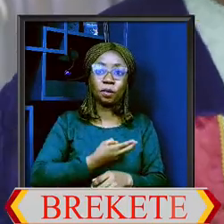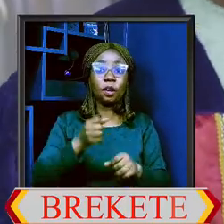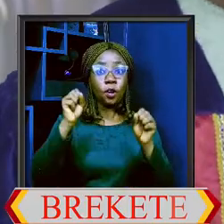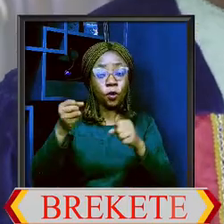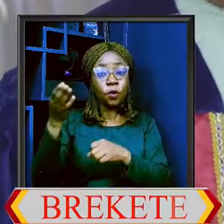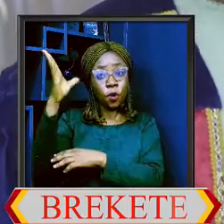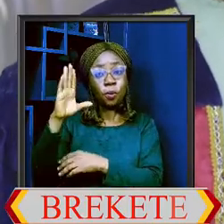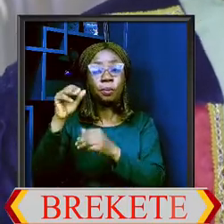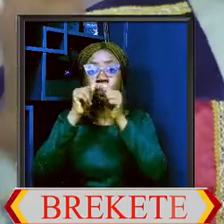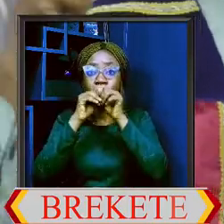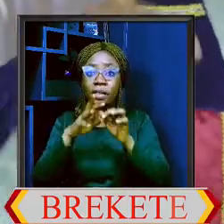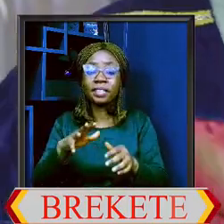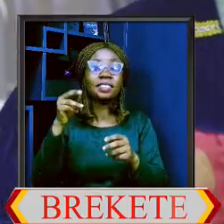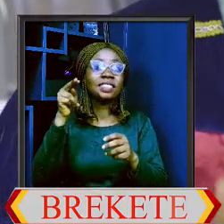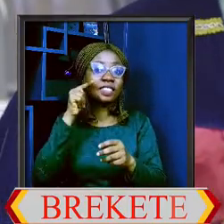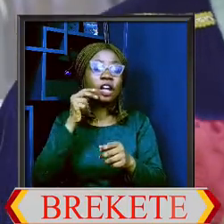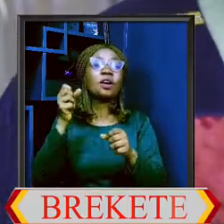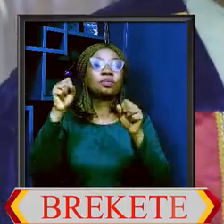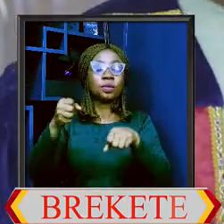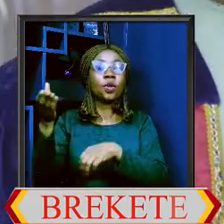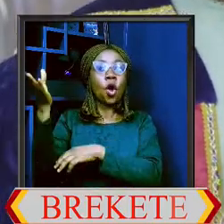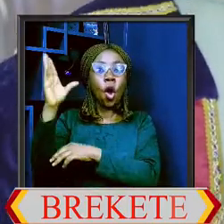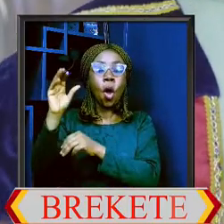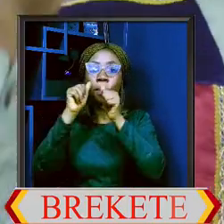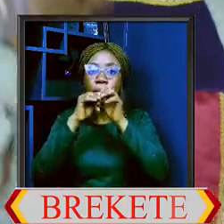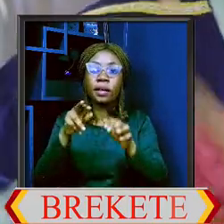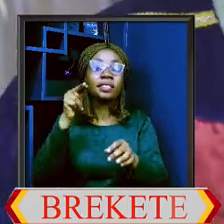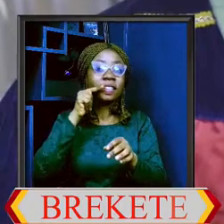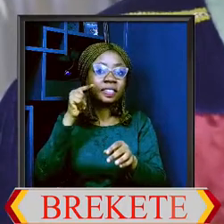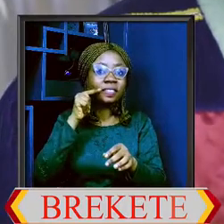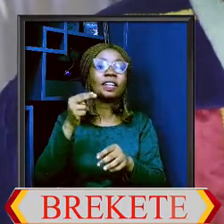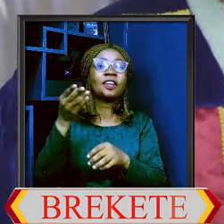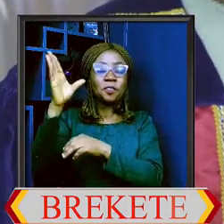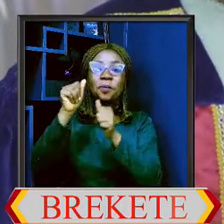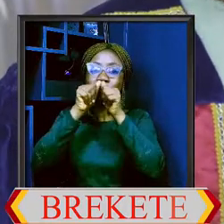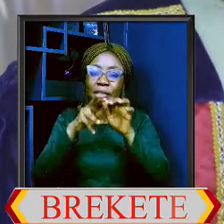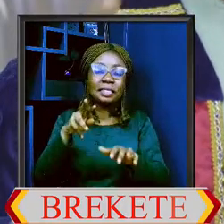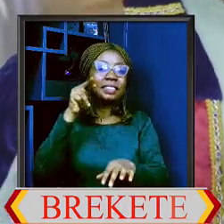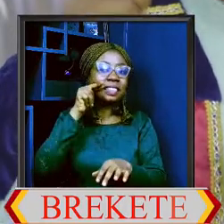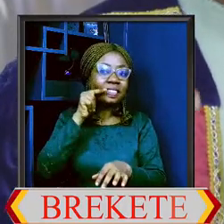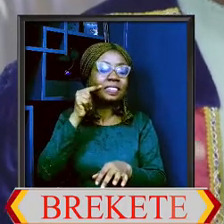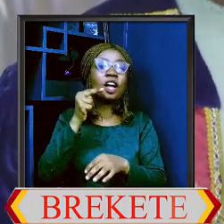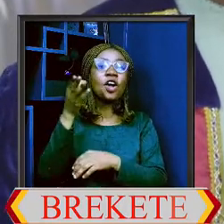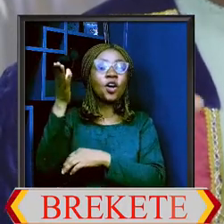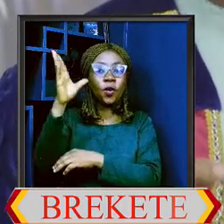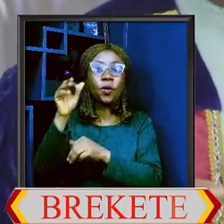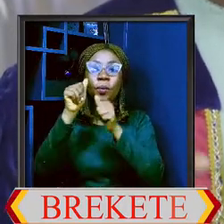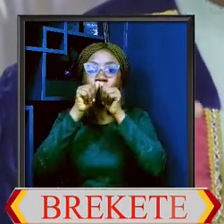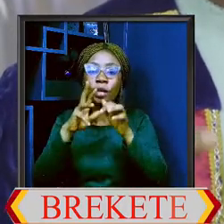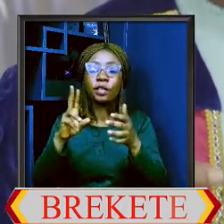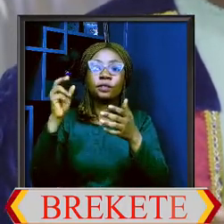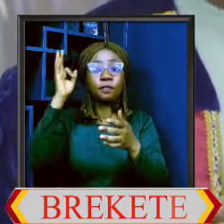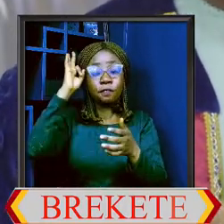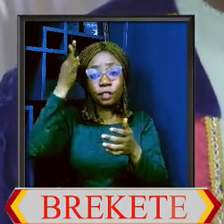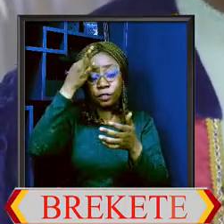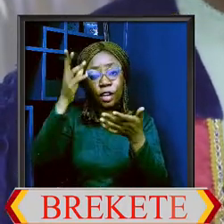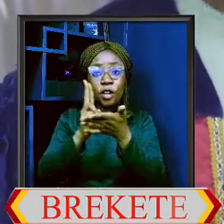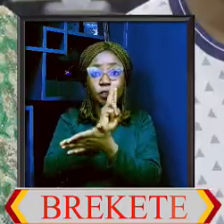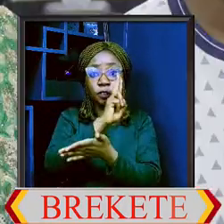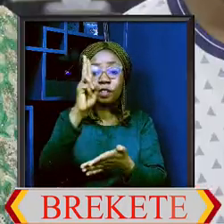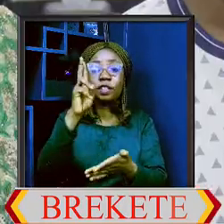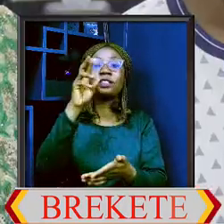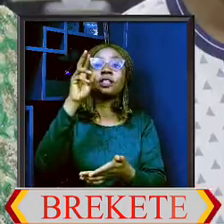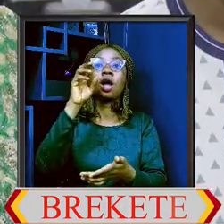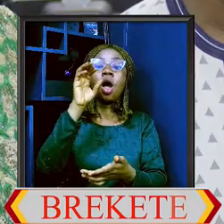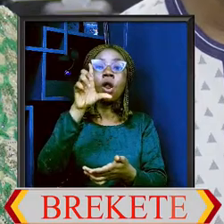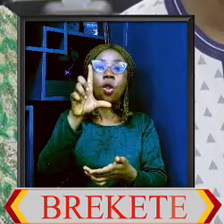bless Nigeria may God bless Nigeria may God bless Nigeria may God bless Federal University